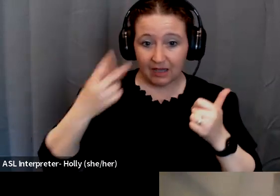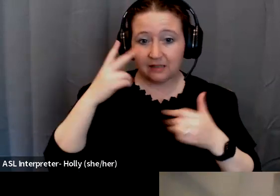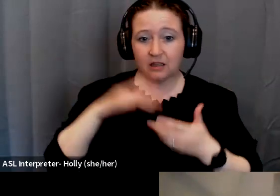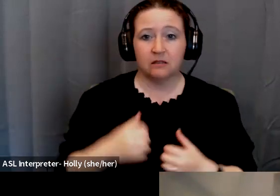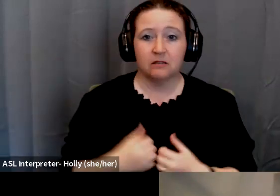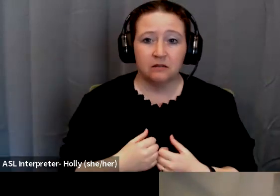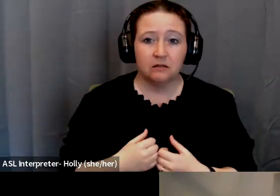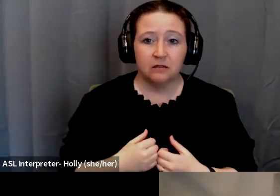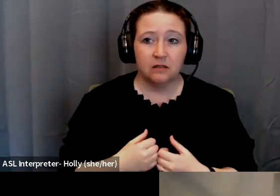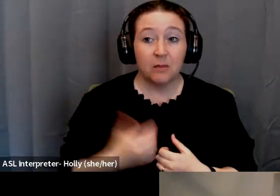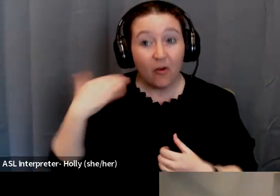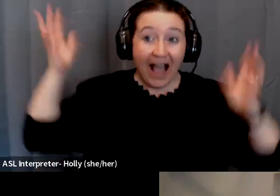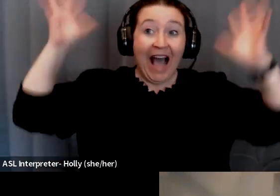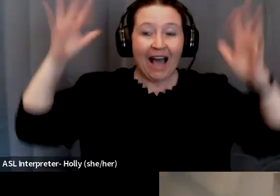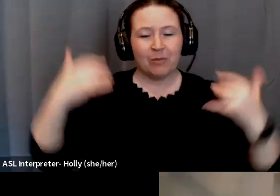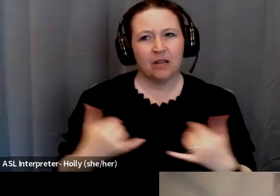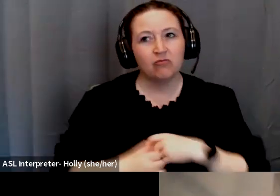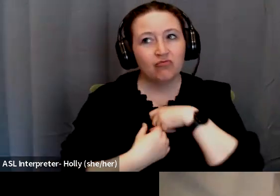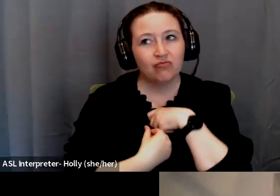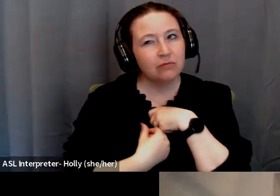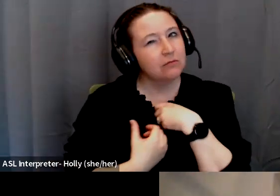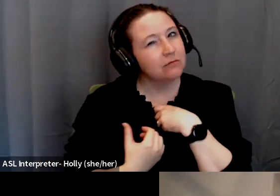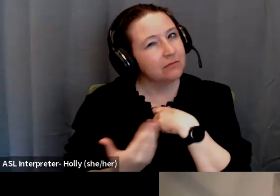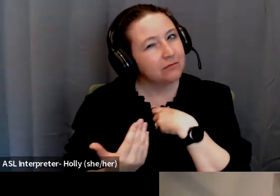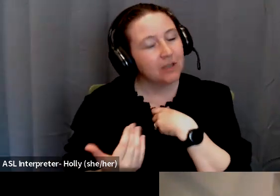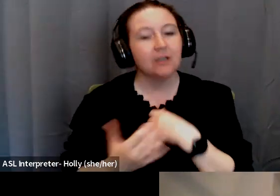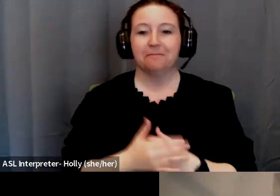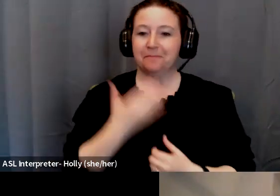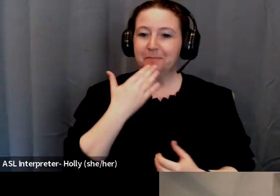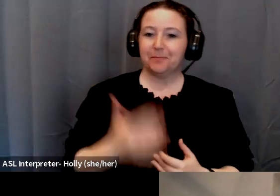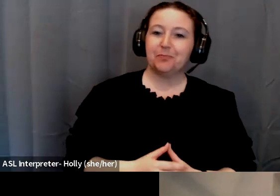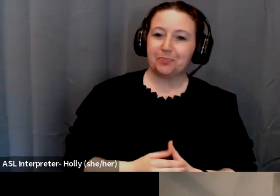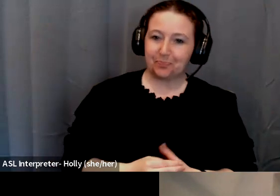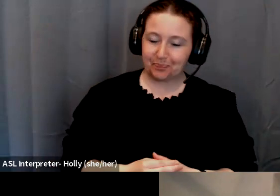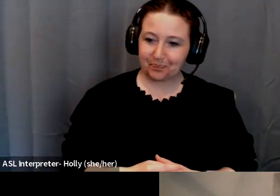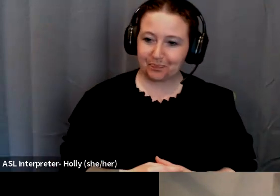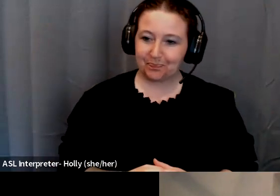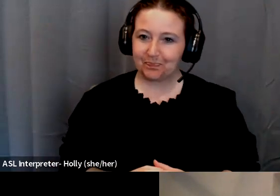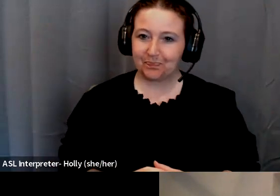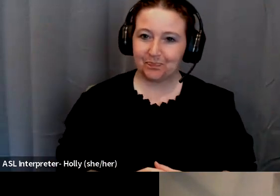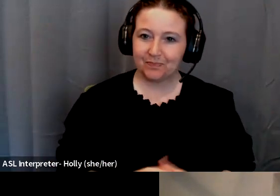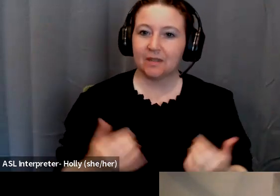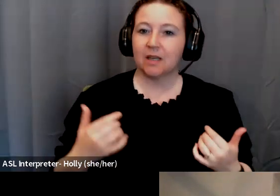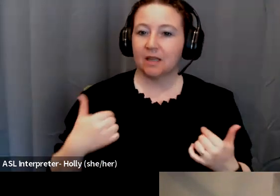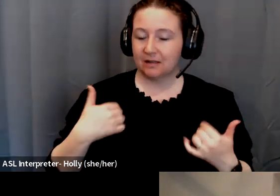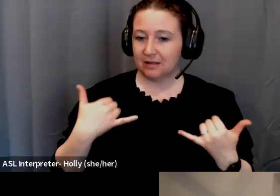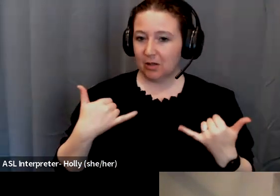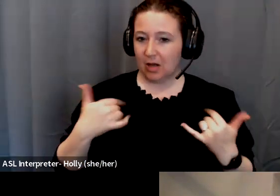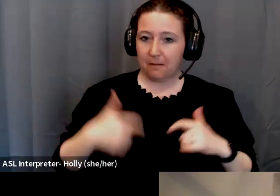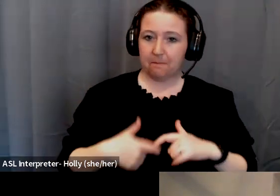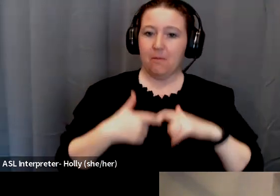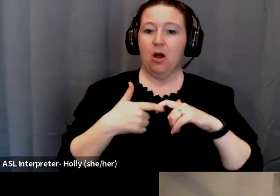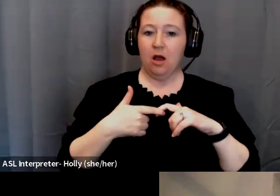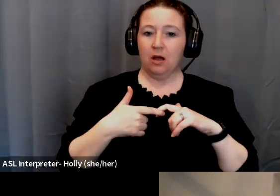going now. All right, thank you. All right. I'm going to pause for a minute and